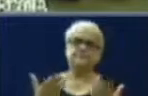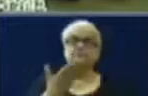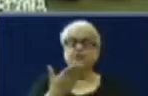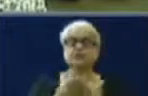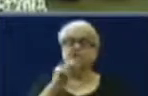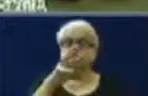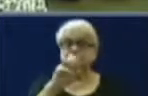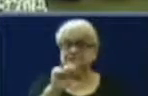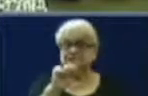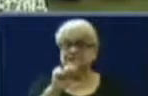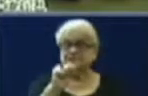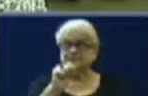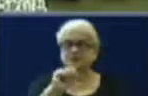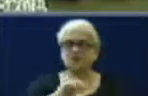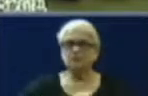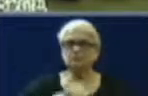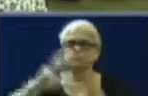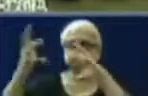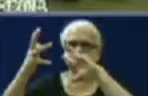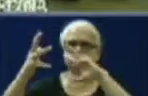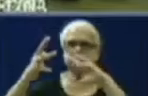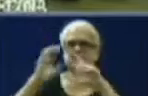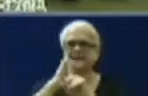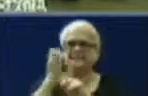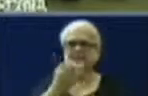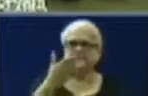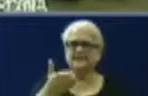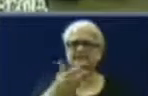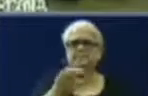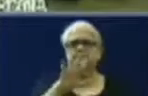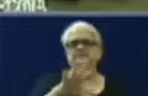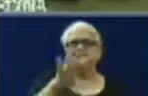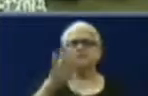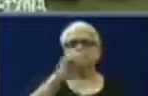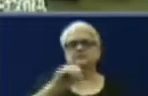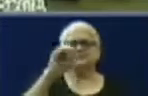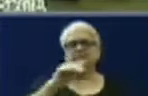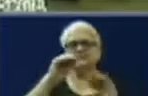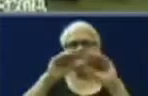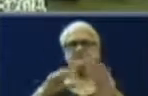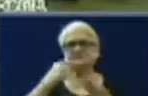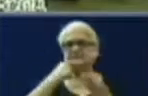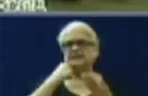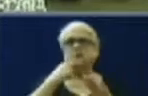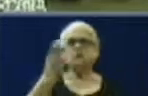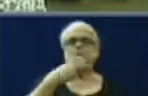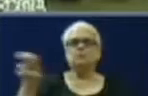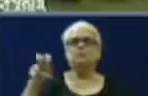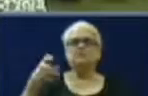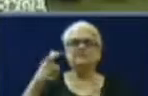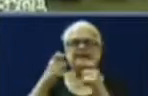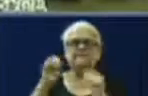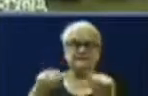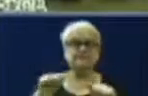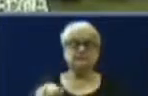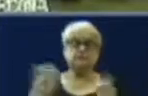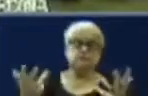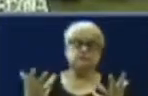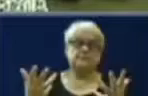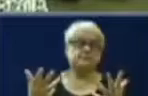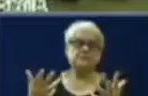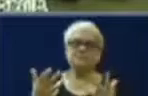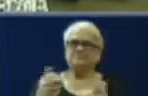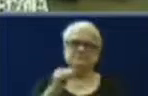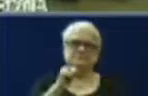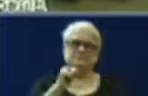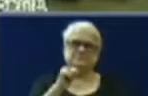what is obviously a chaotic environment, only 54% of the teachers said they would transfer immediately if they could. The bad